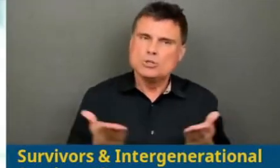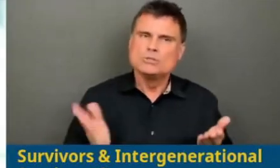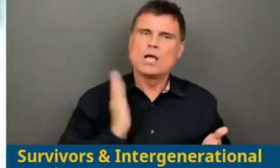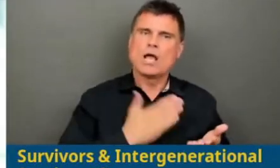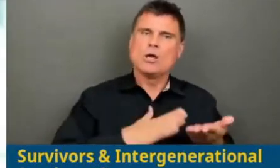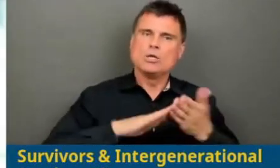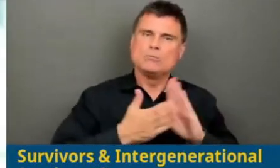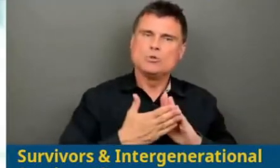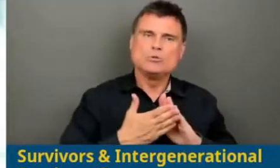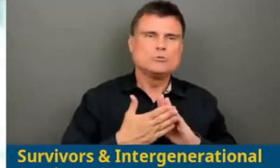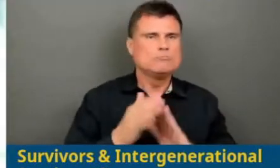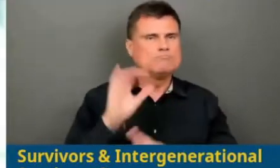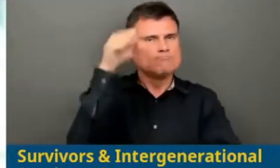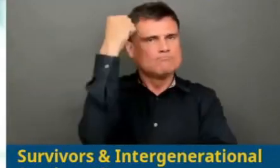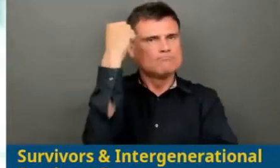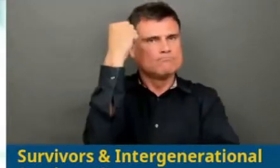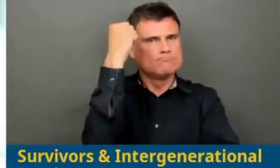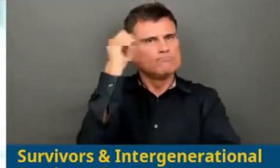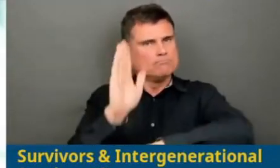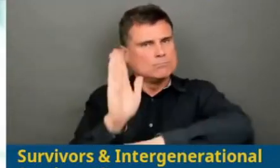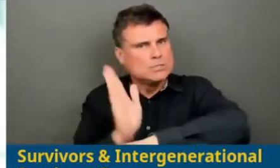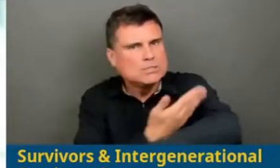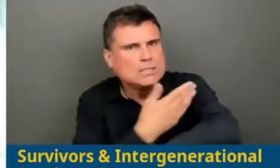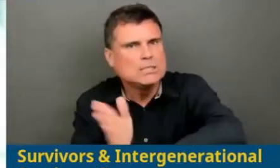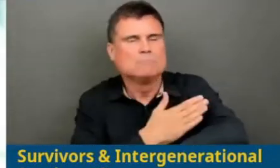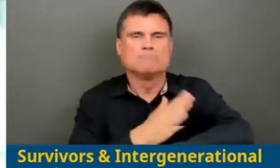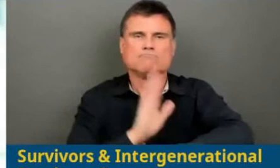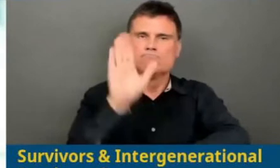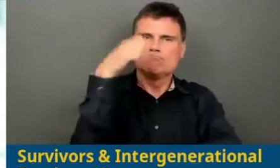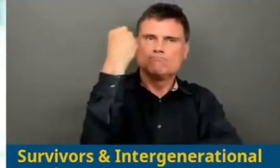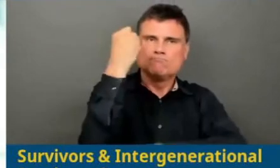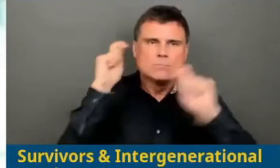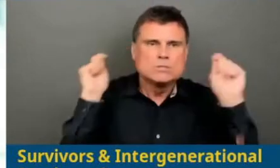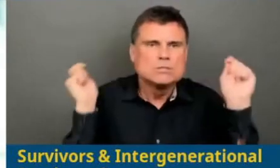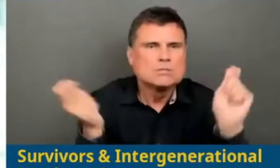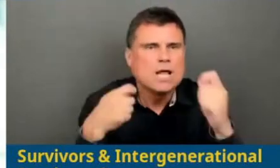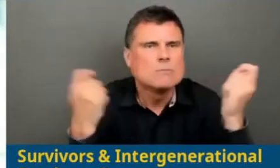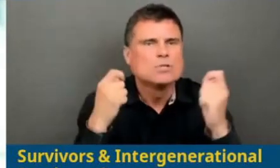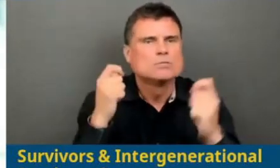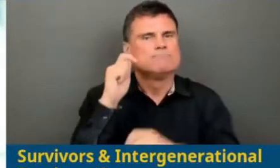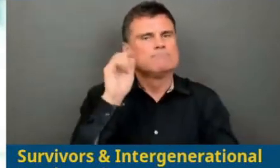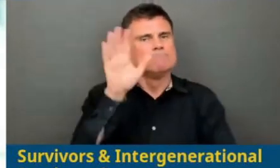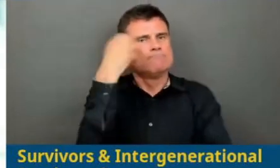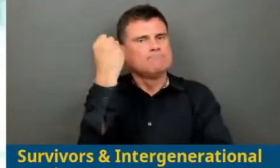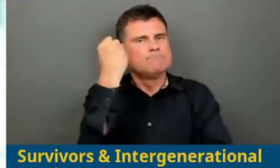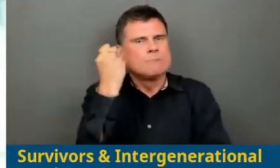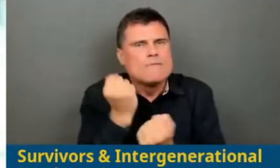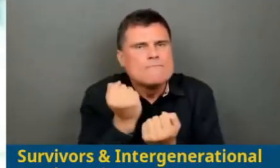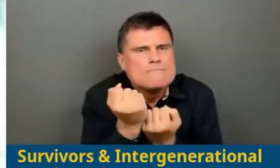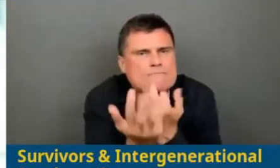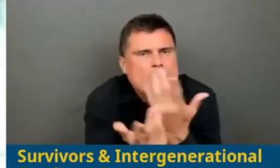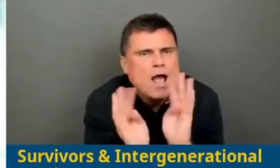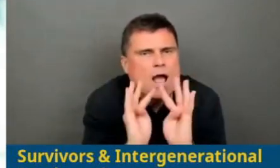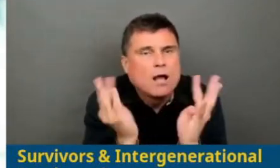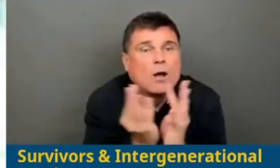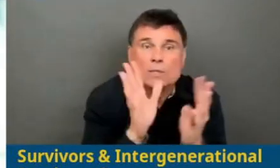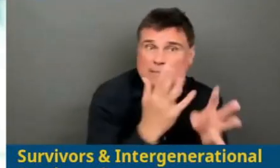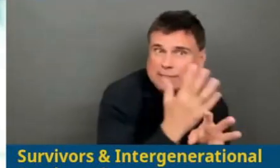songs, our sacred fires when it's safe to do so, so that we can continue to honor those